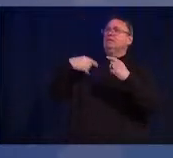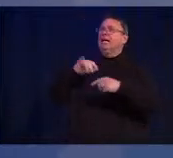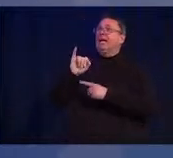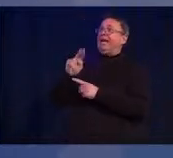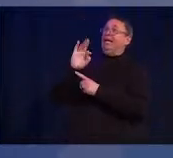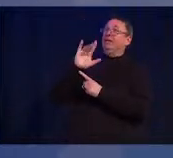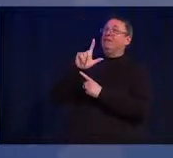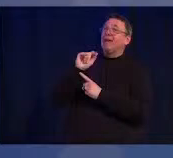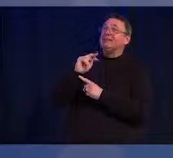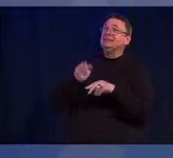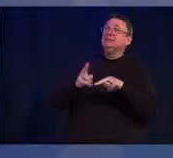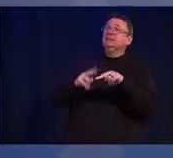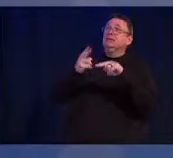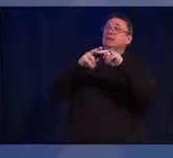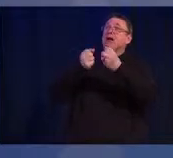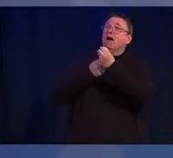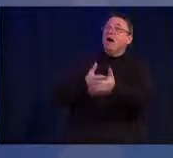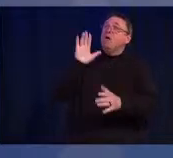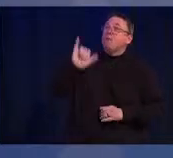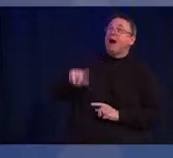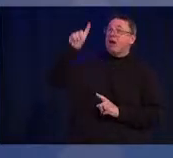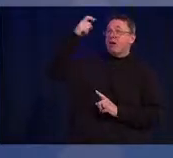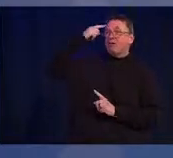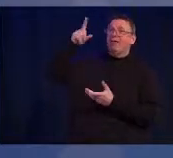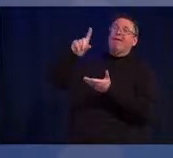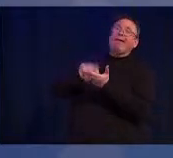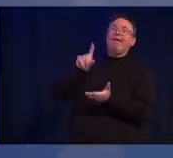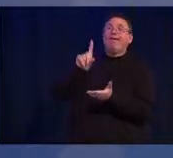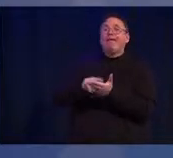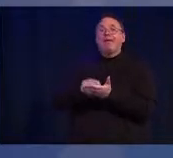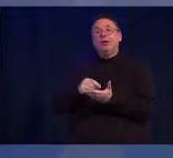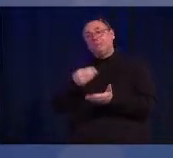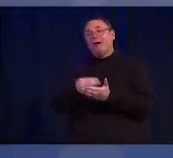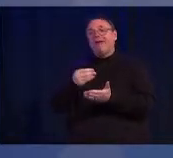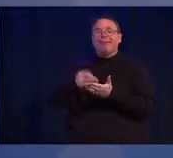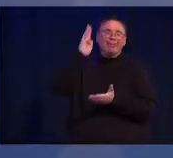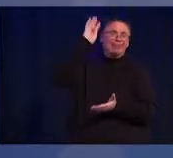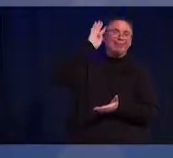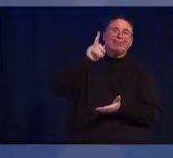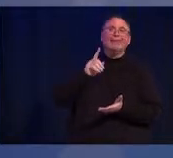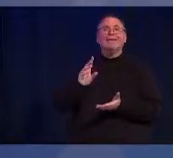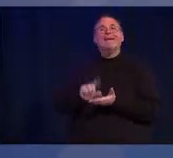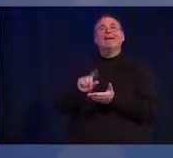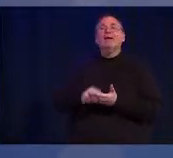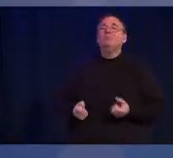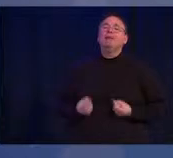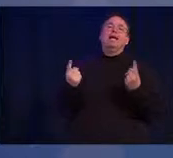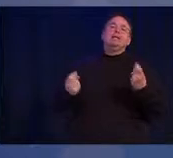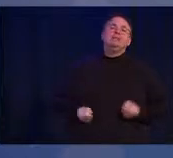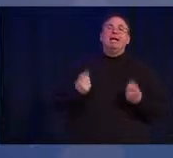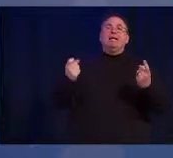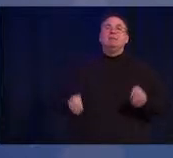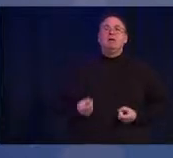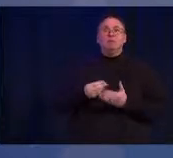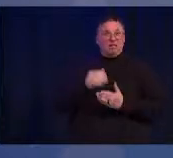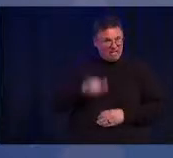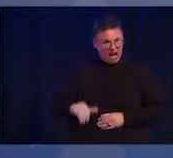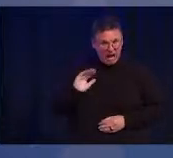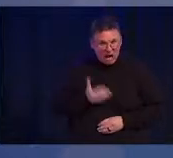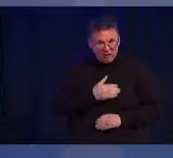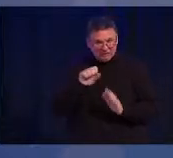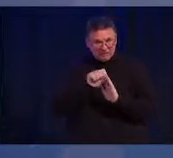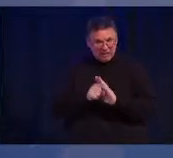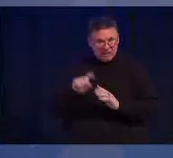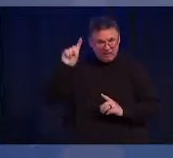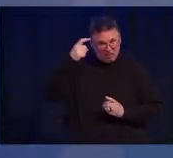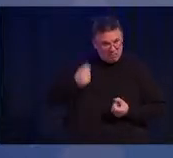by government printing money and then spending it. And our state government's spending a lot of money.